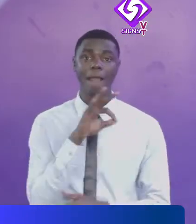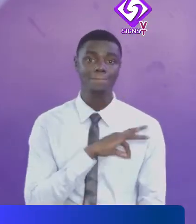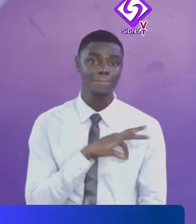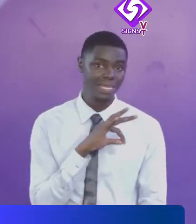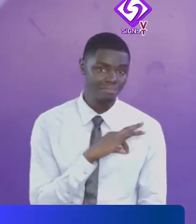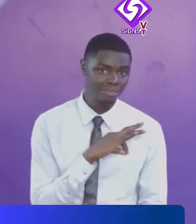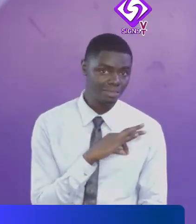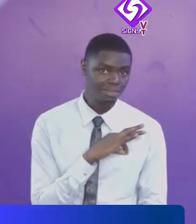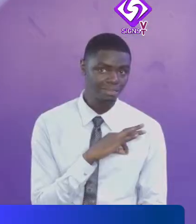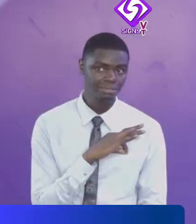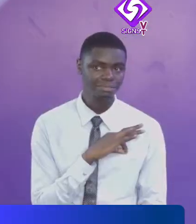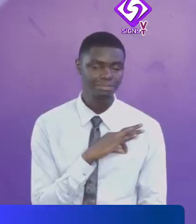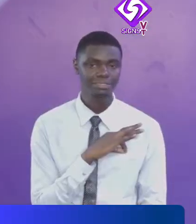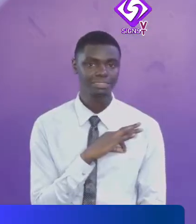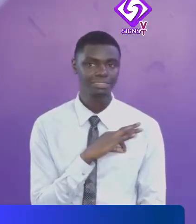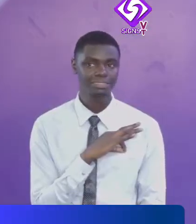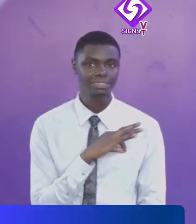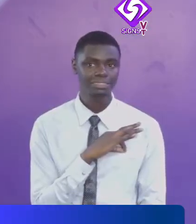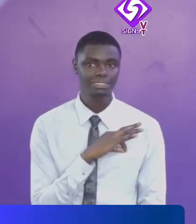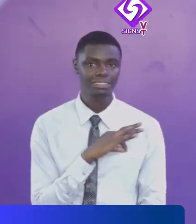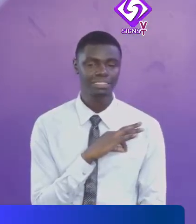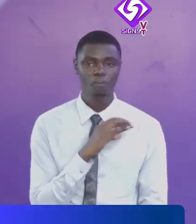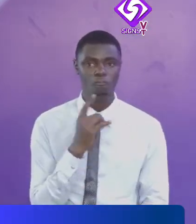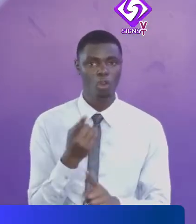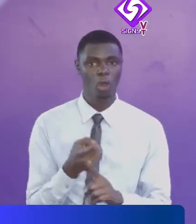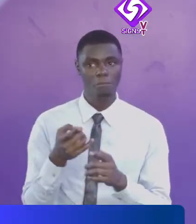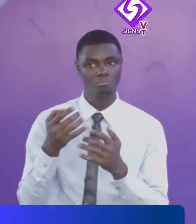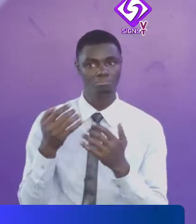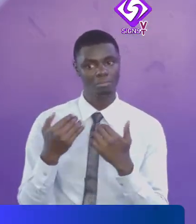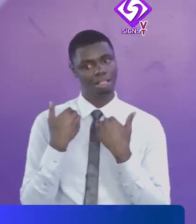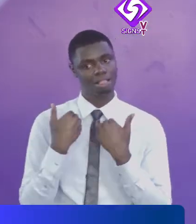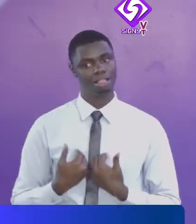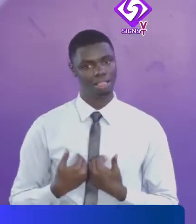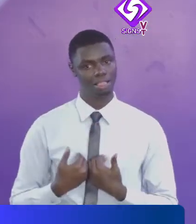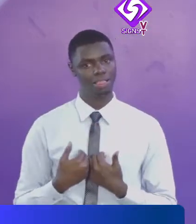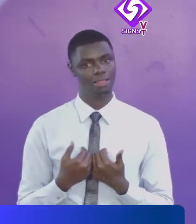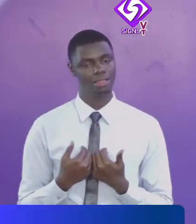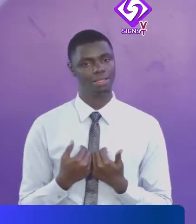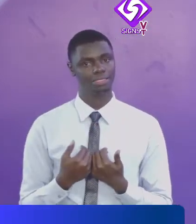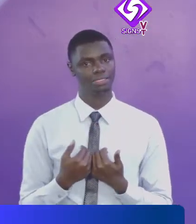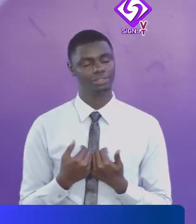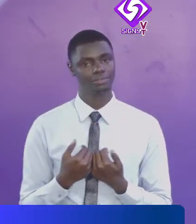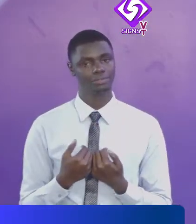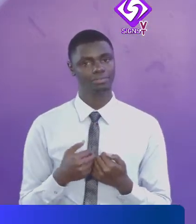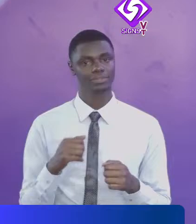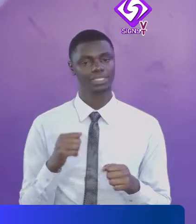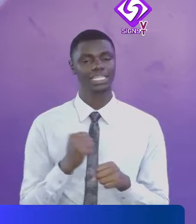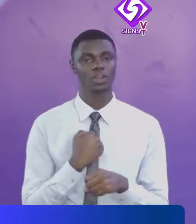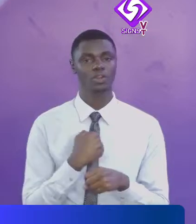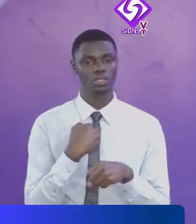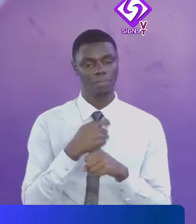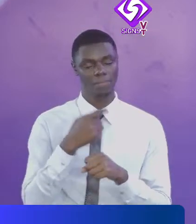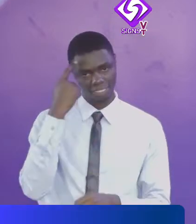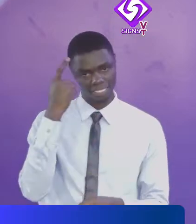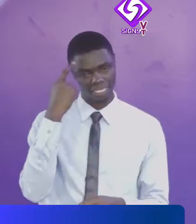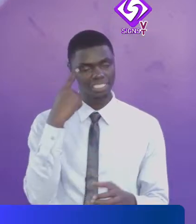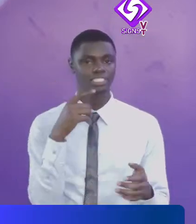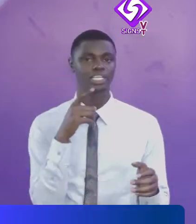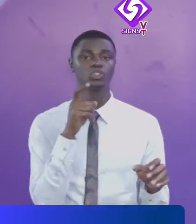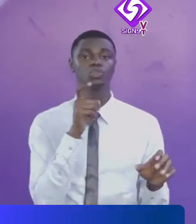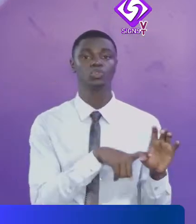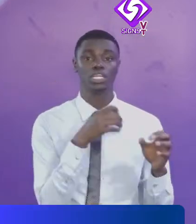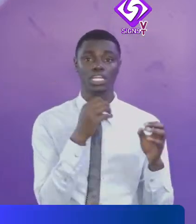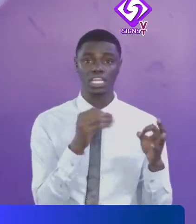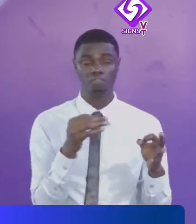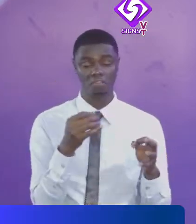from a retailer's point of view, then it might not really make sense for me to buy in. But if I understand how